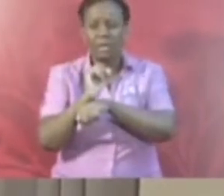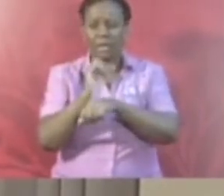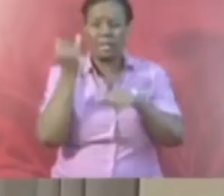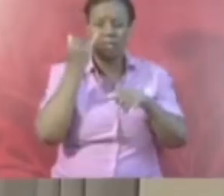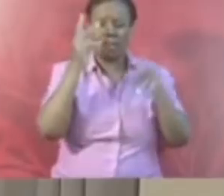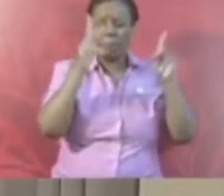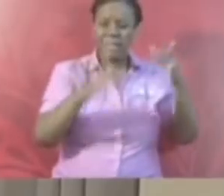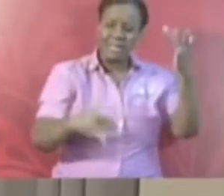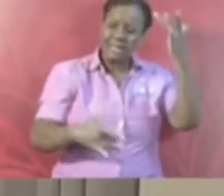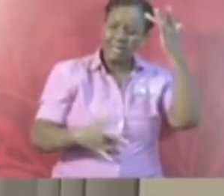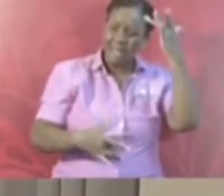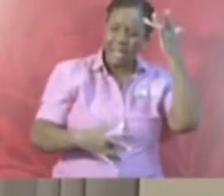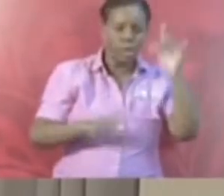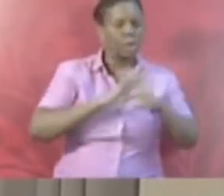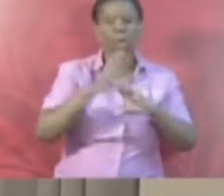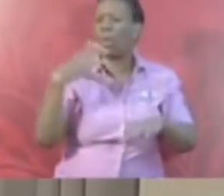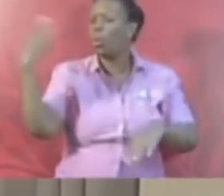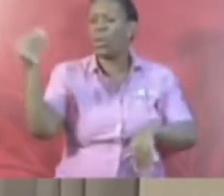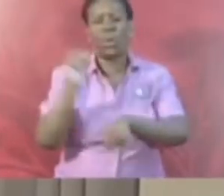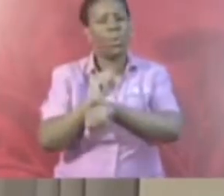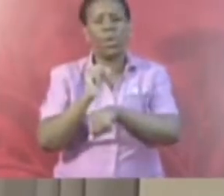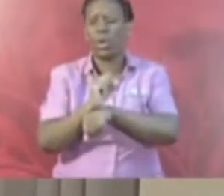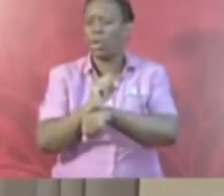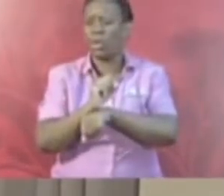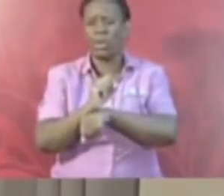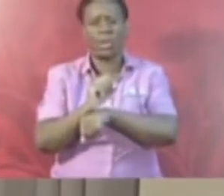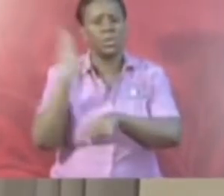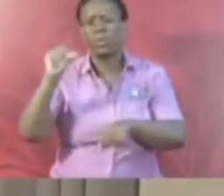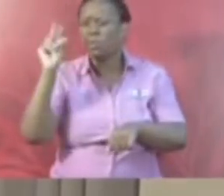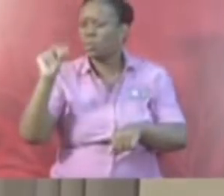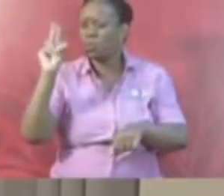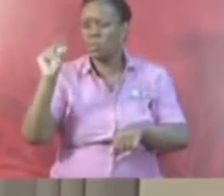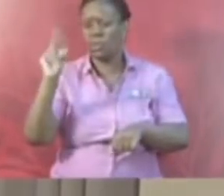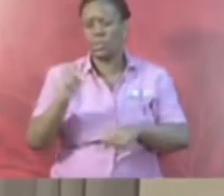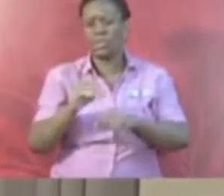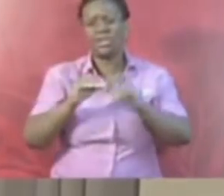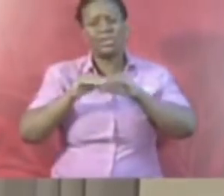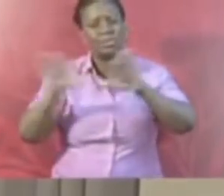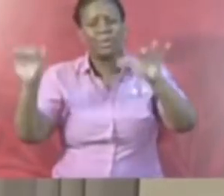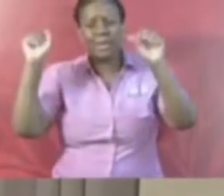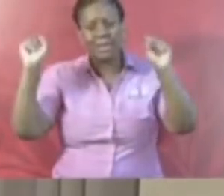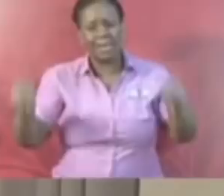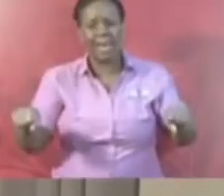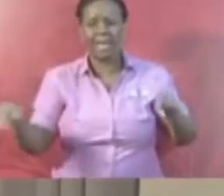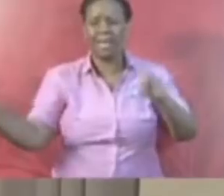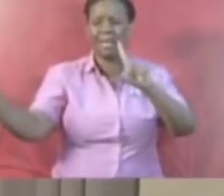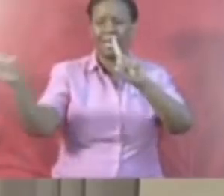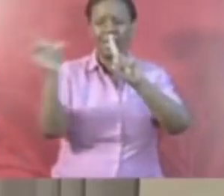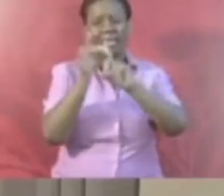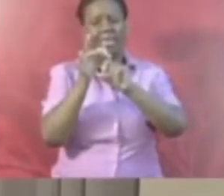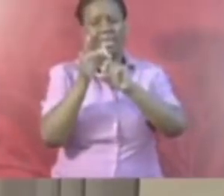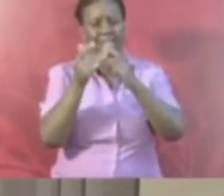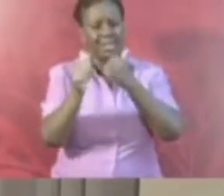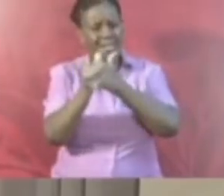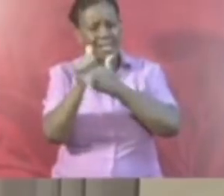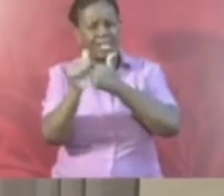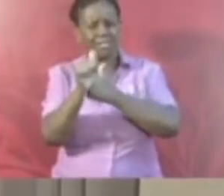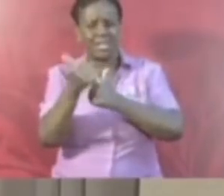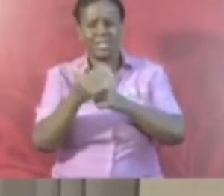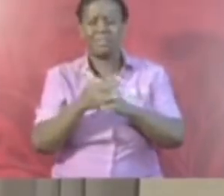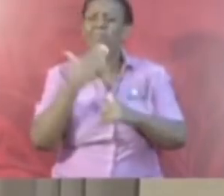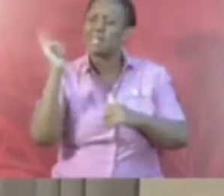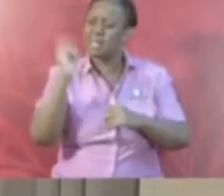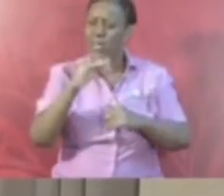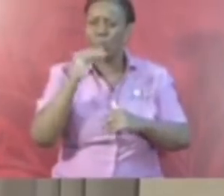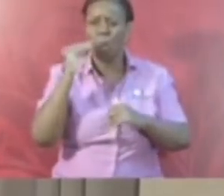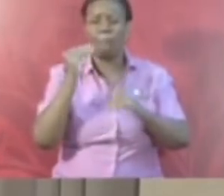that they are ill and infecting the workplaces. That will capsize the health system. Social distance as far as